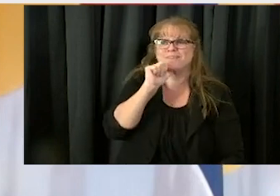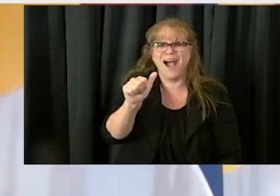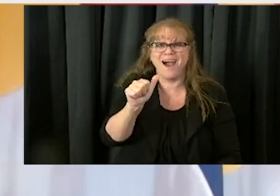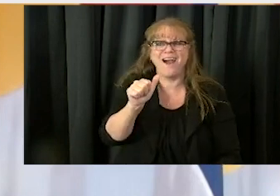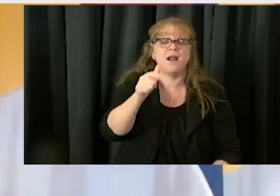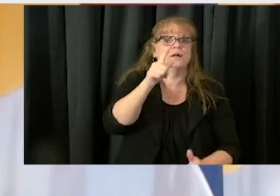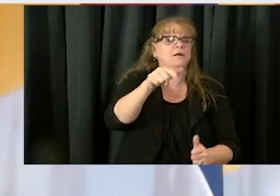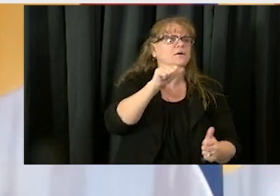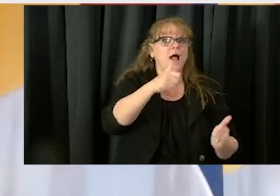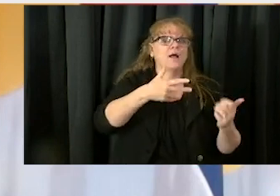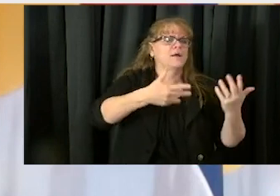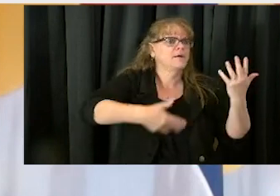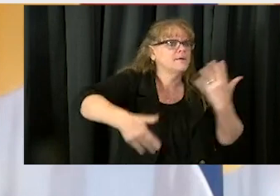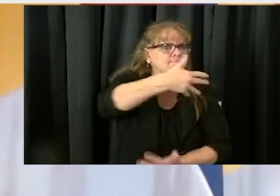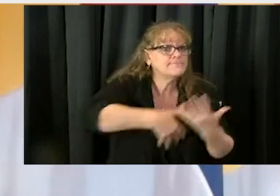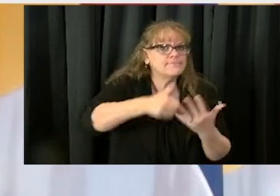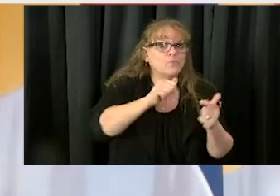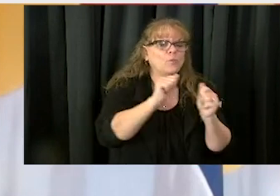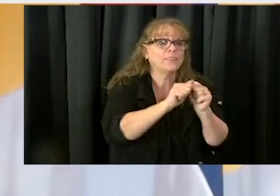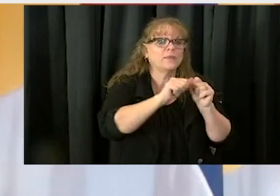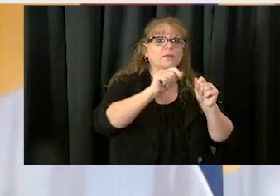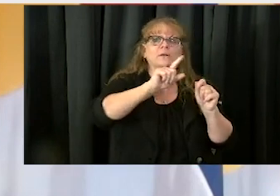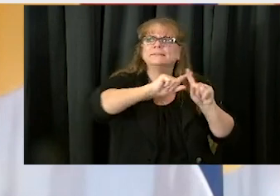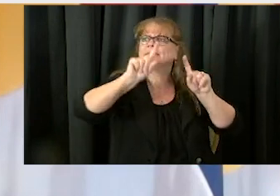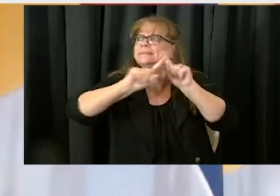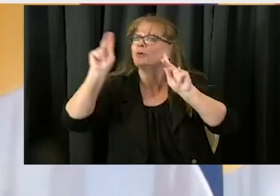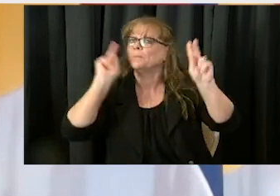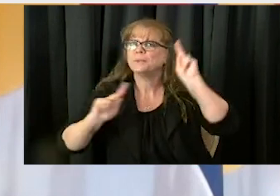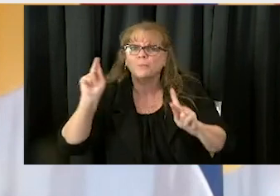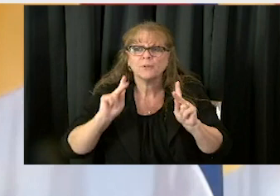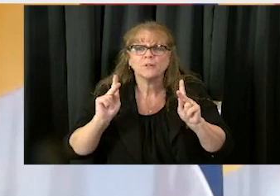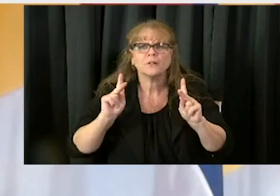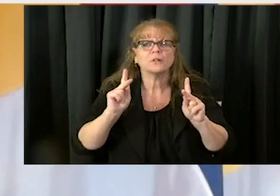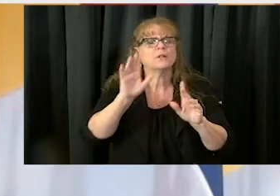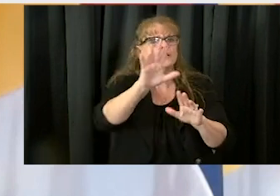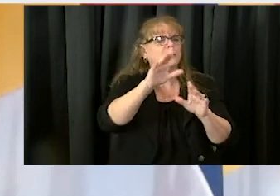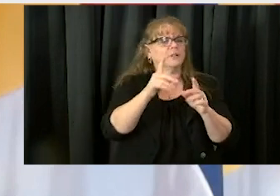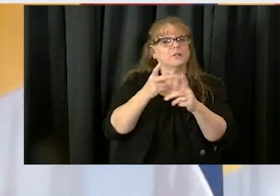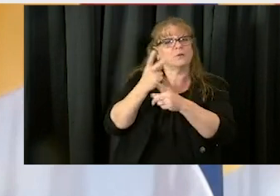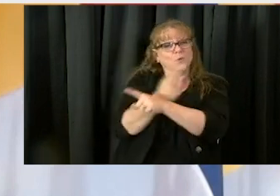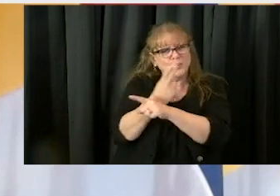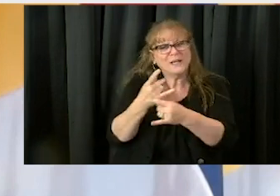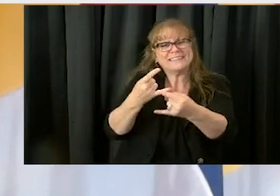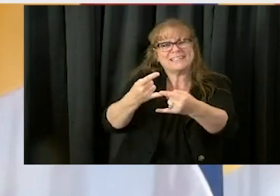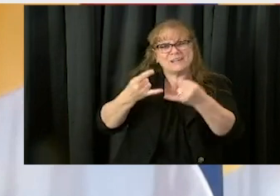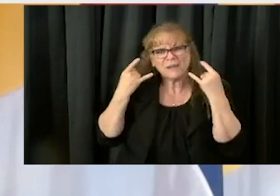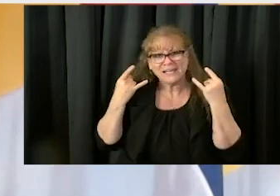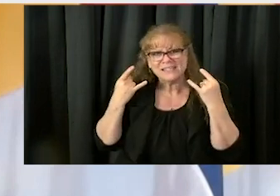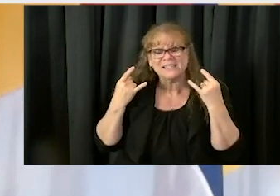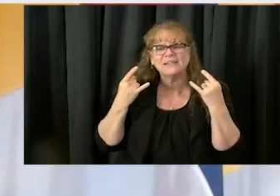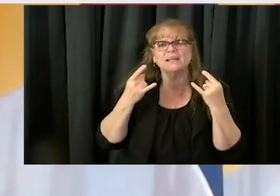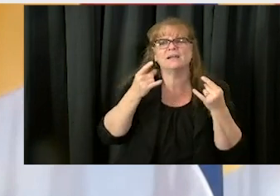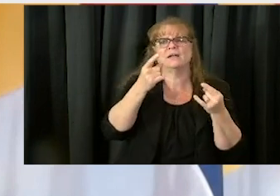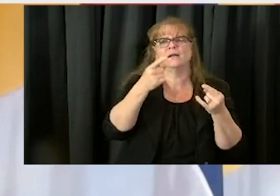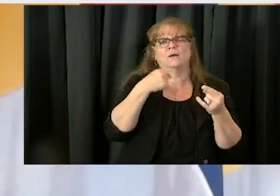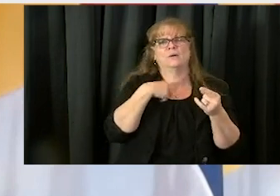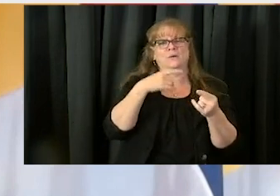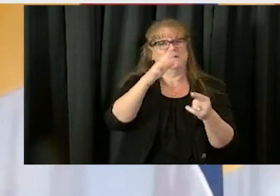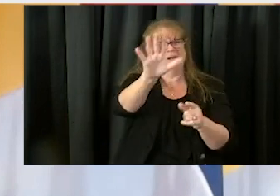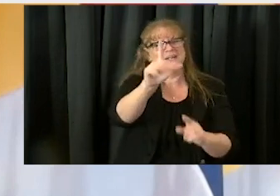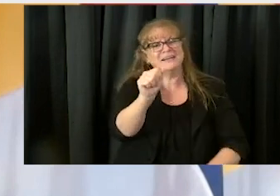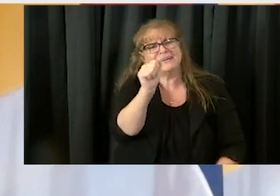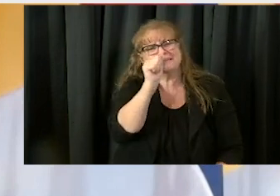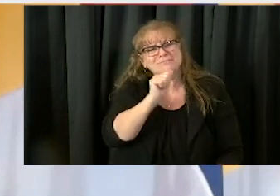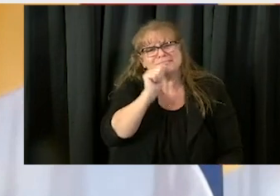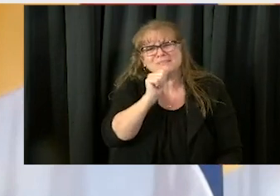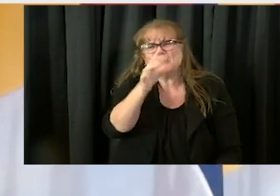final, with the light at the end of the tunnel here, we're going to talk a lot about the hope of the vaccination and what's being done every day and the tireless